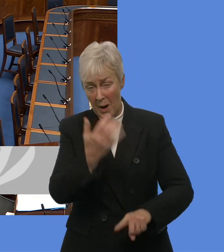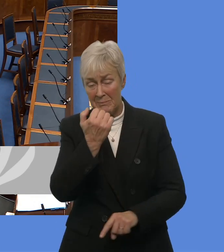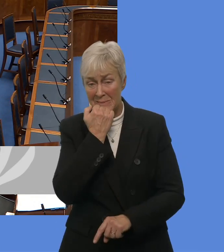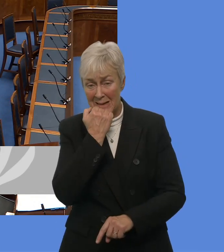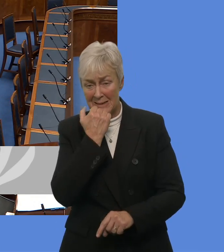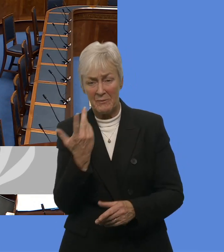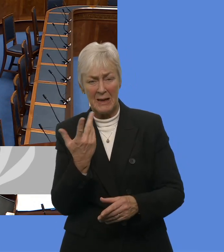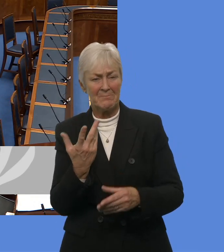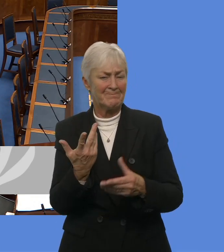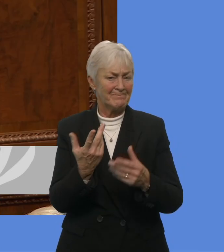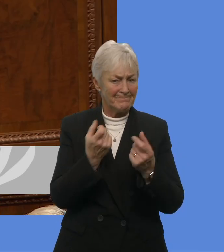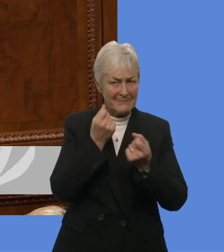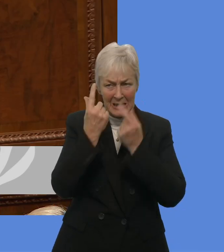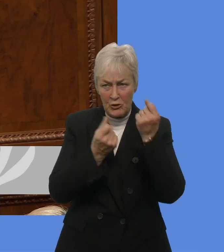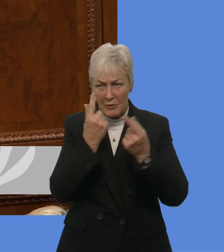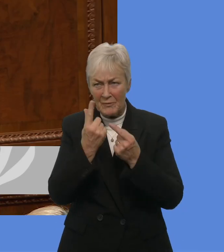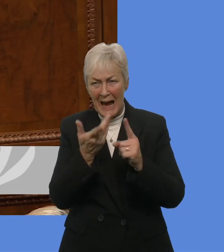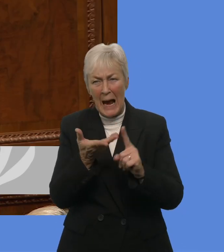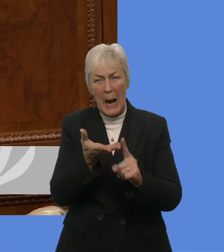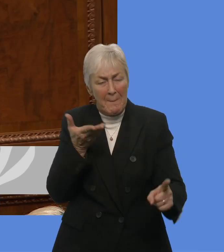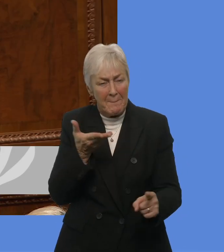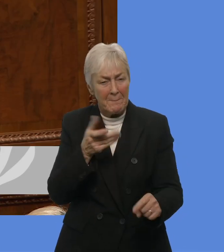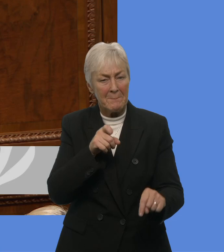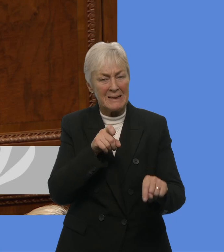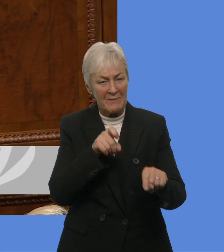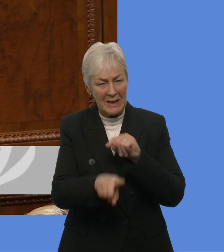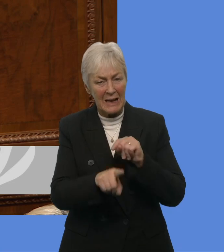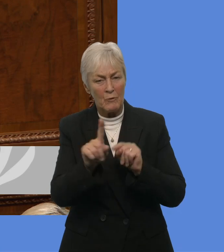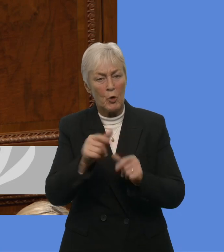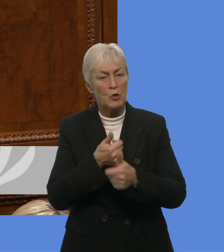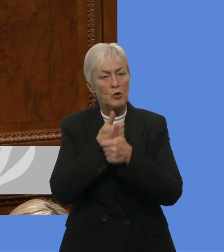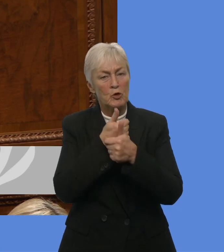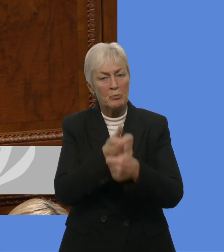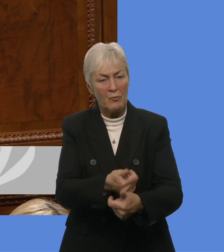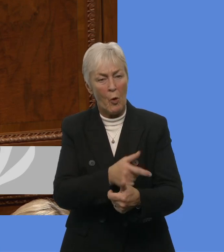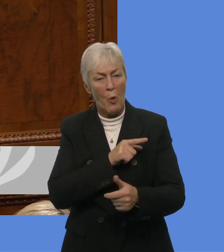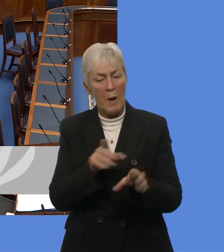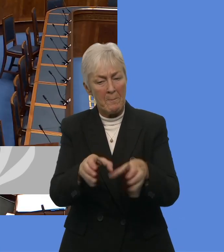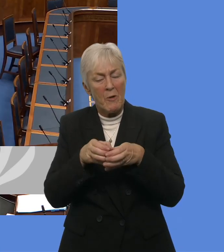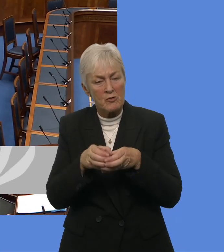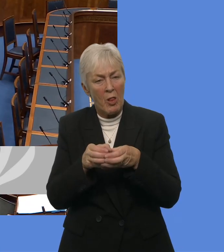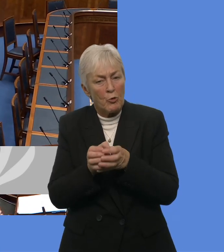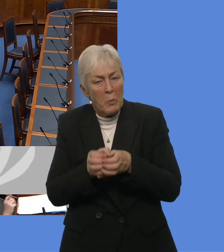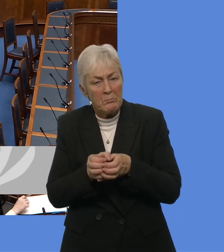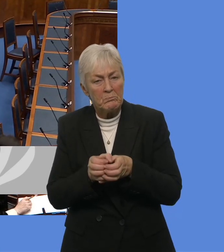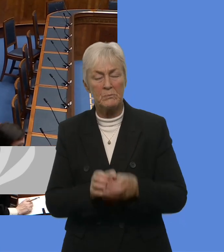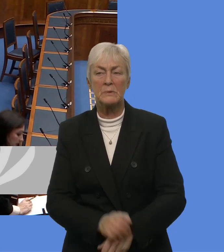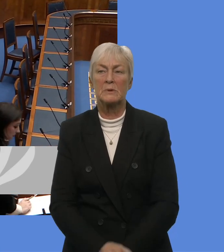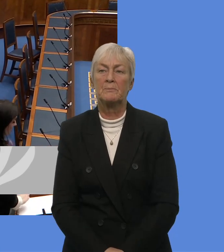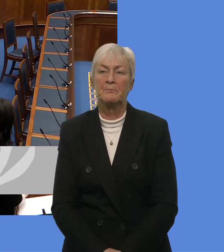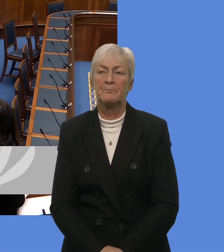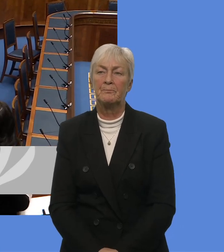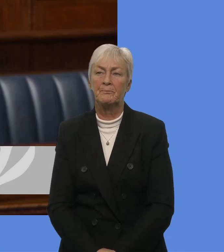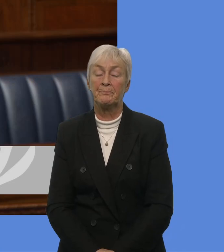any new initiatives aimed specifically at enhancing support for marginalised groups? The First Minister. Thank